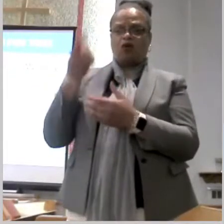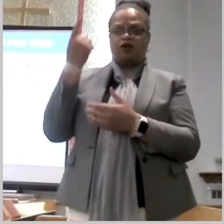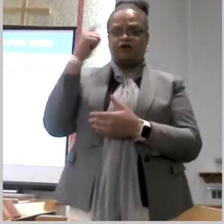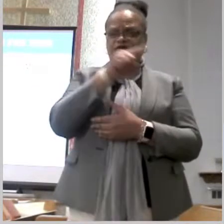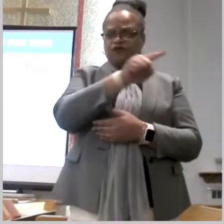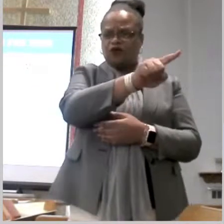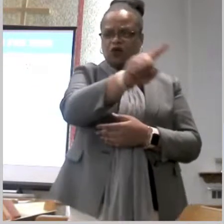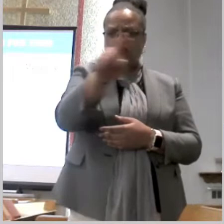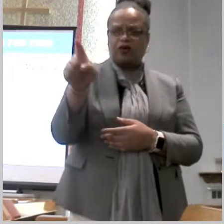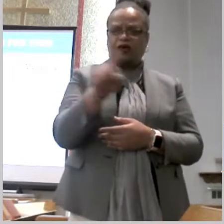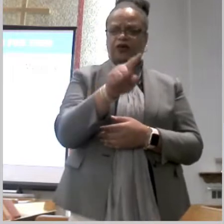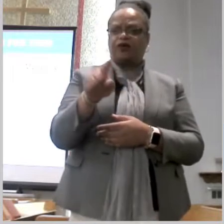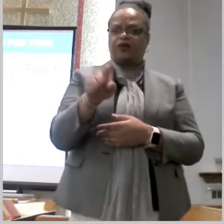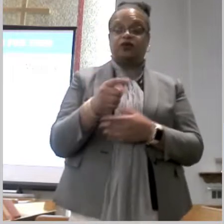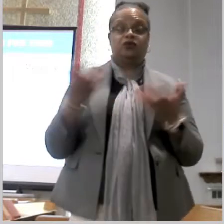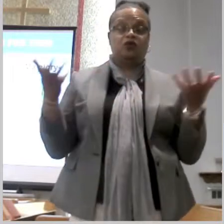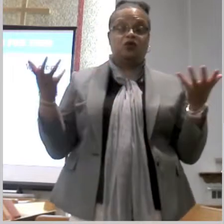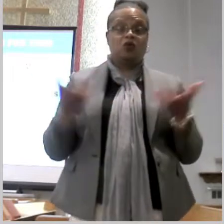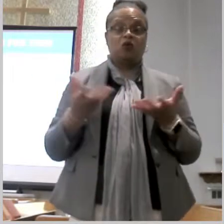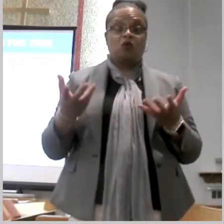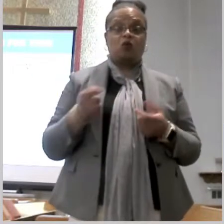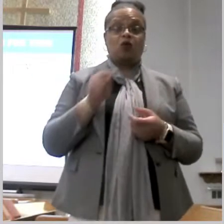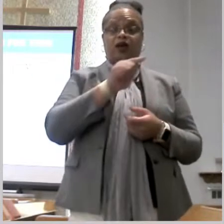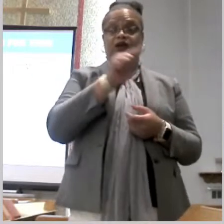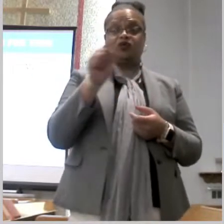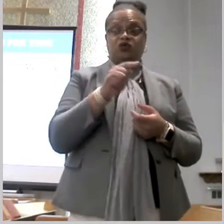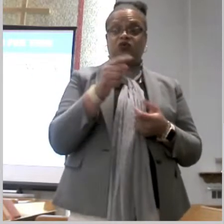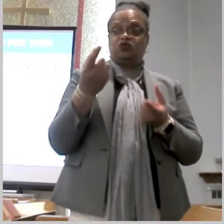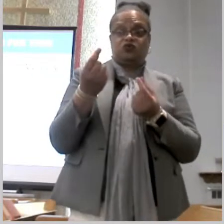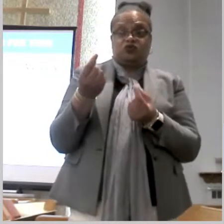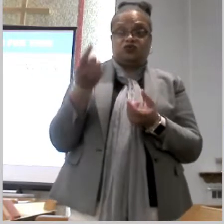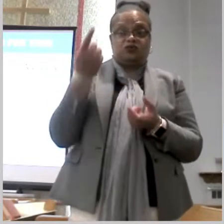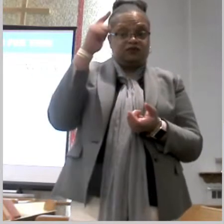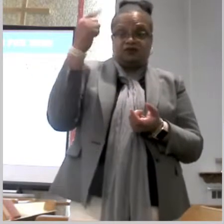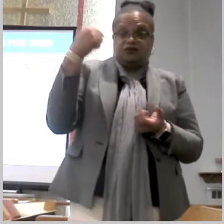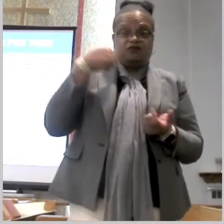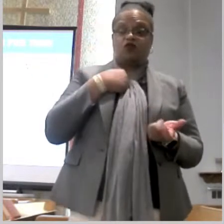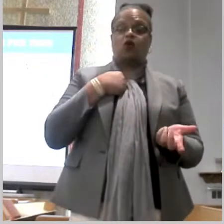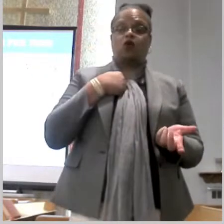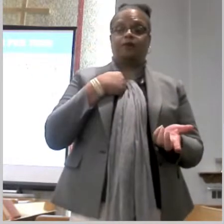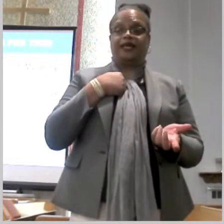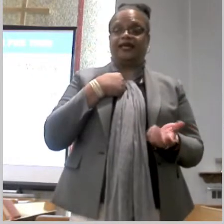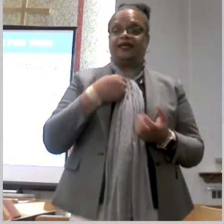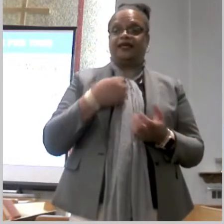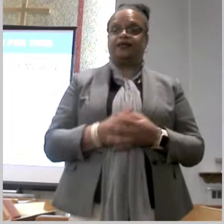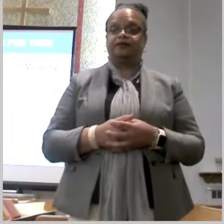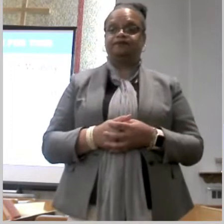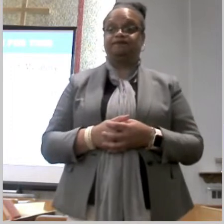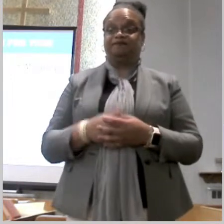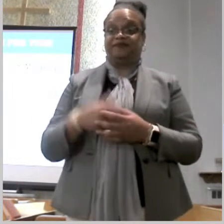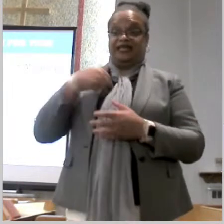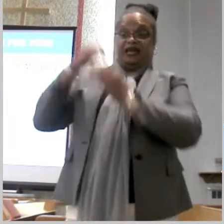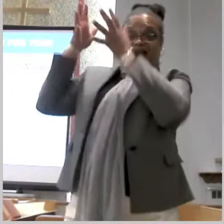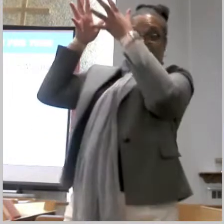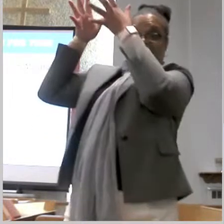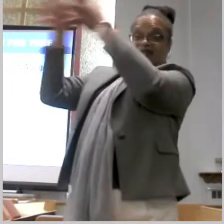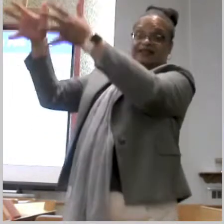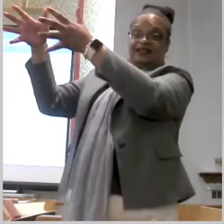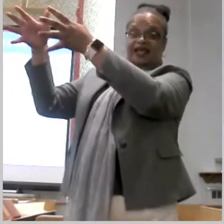I left it all for thee, as thou left aught for me.